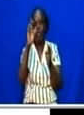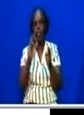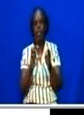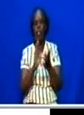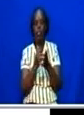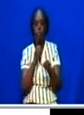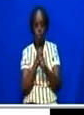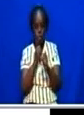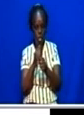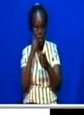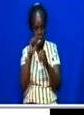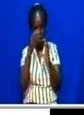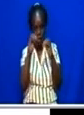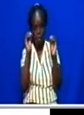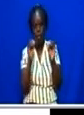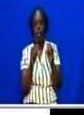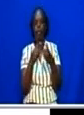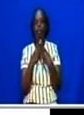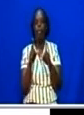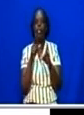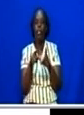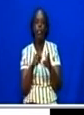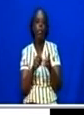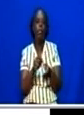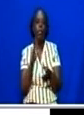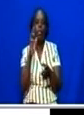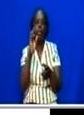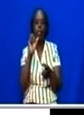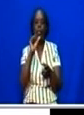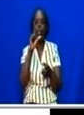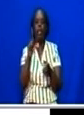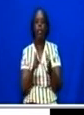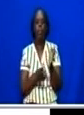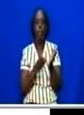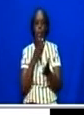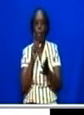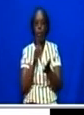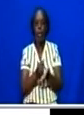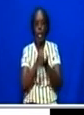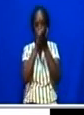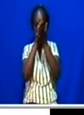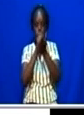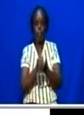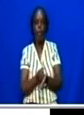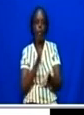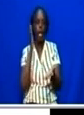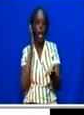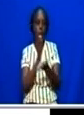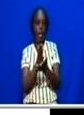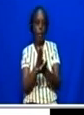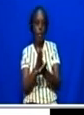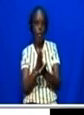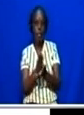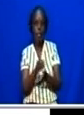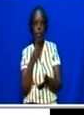it correctly. So this purpose of the trial balance will assist us to check on our accuracy there.